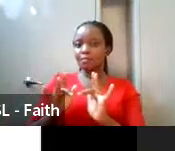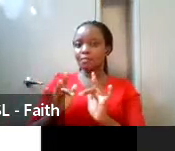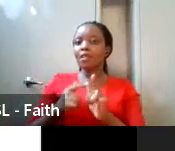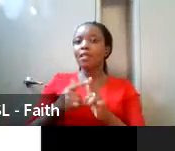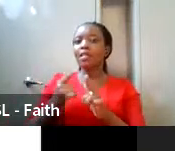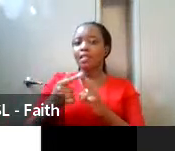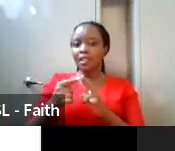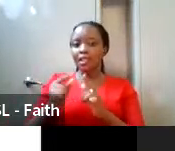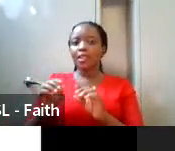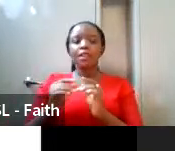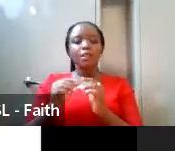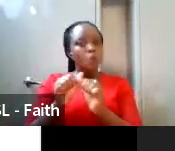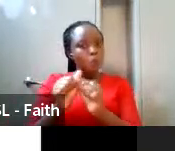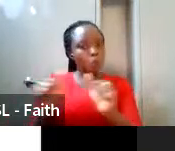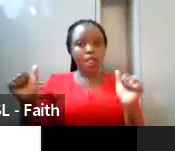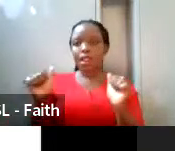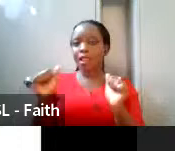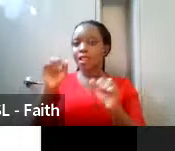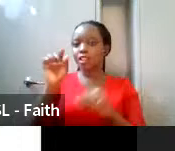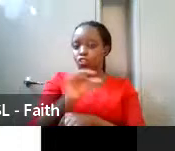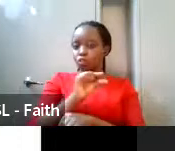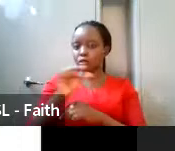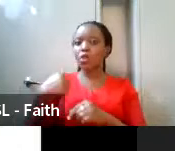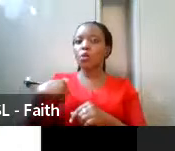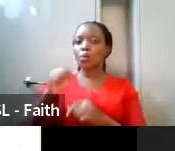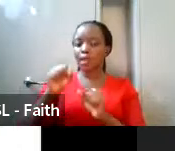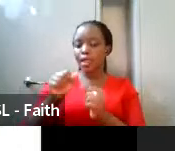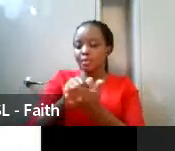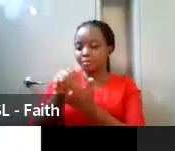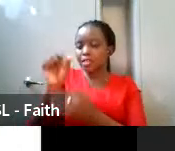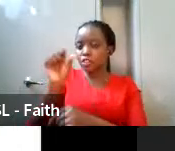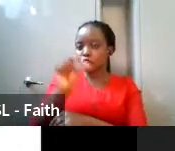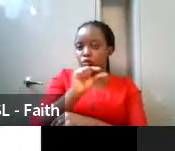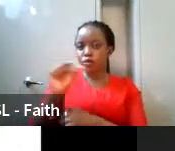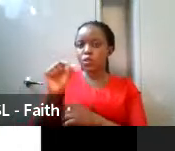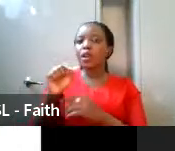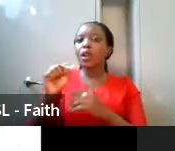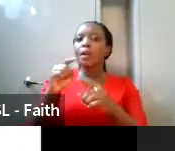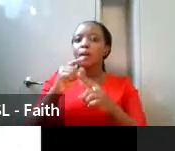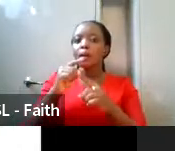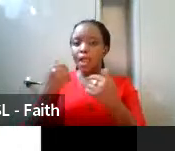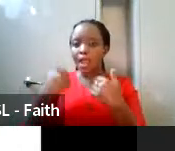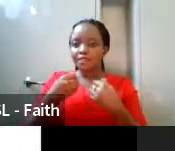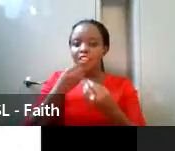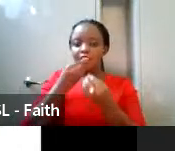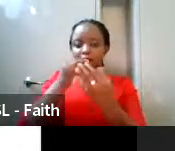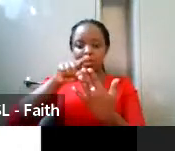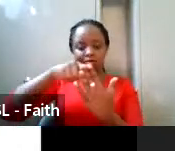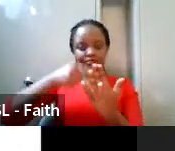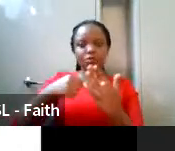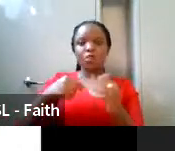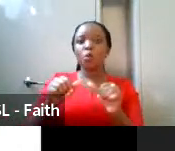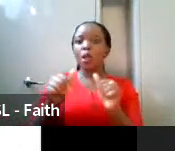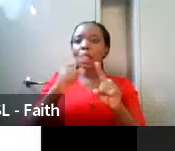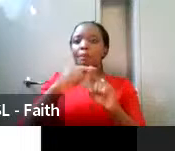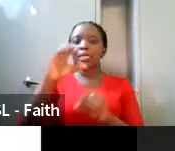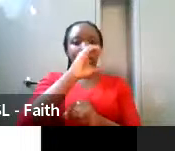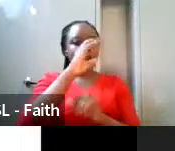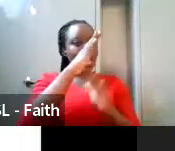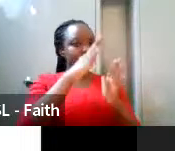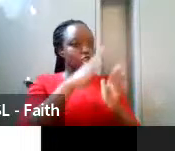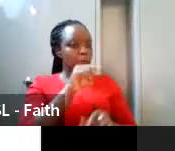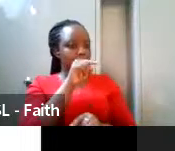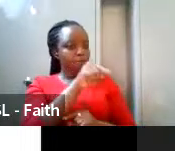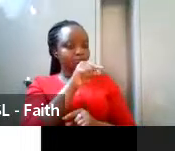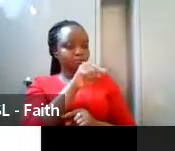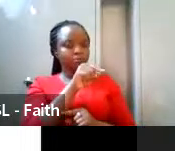transmitting properly because we are able to scan them and have the details on our invoices. But our customers